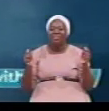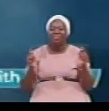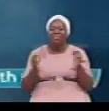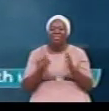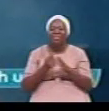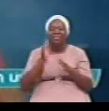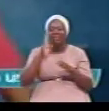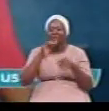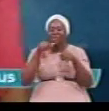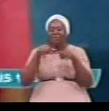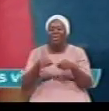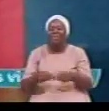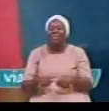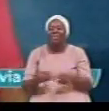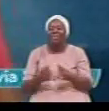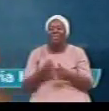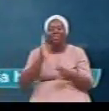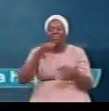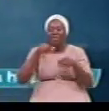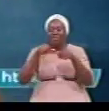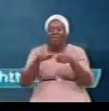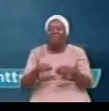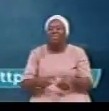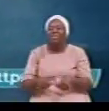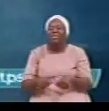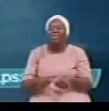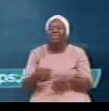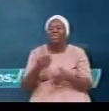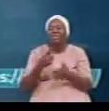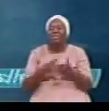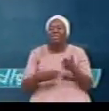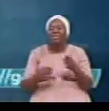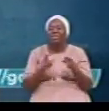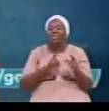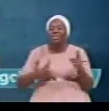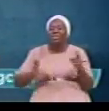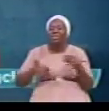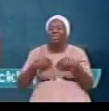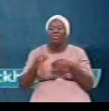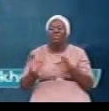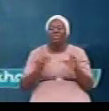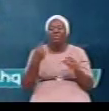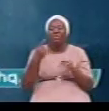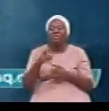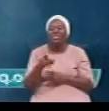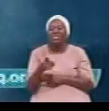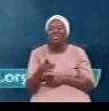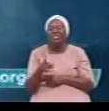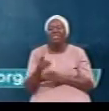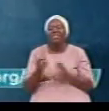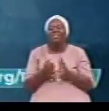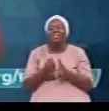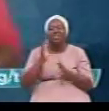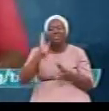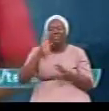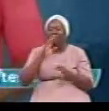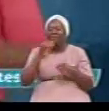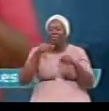be permanent. It shall be permanent. What the Lord has done for me.